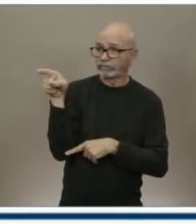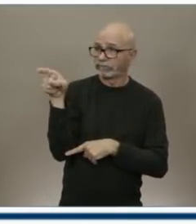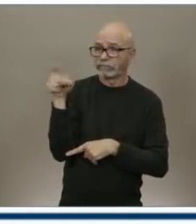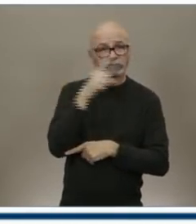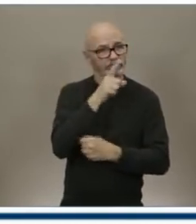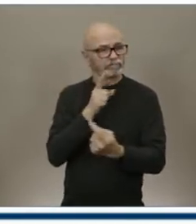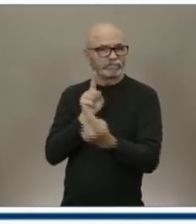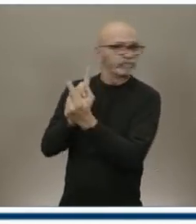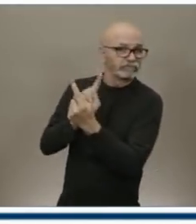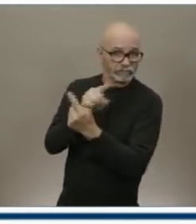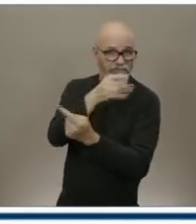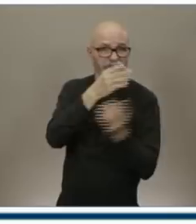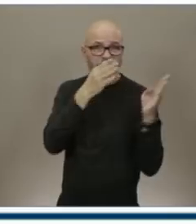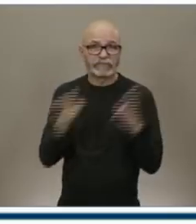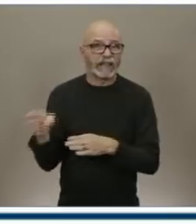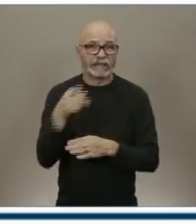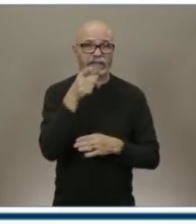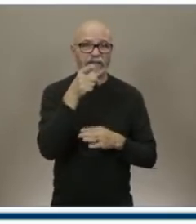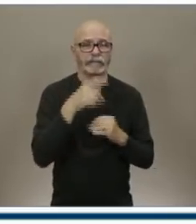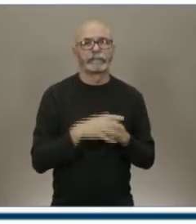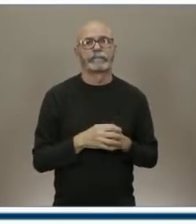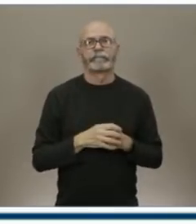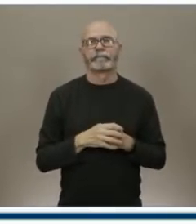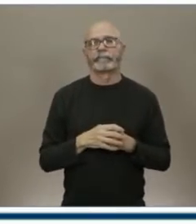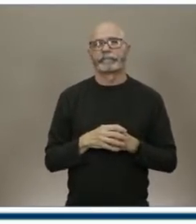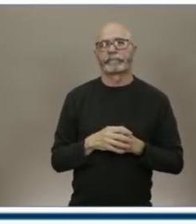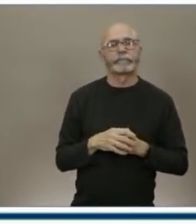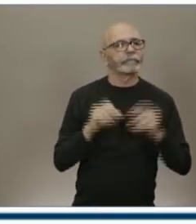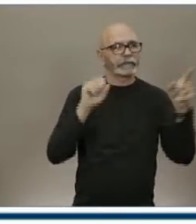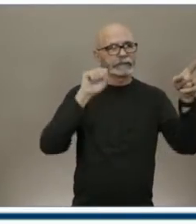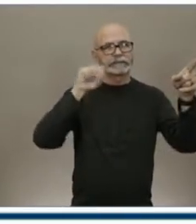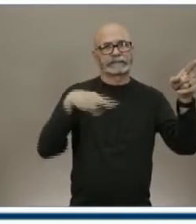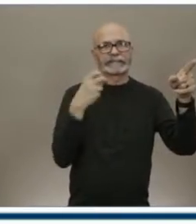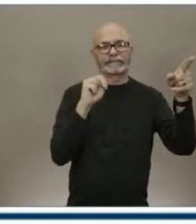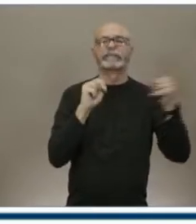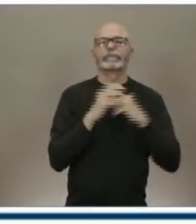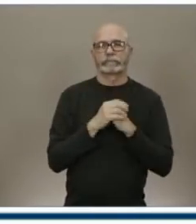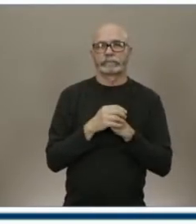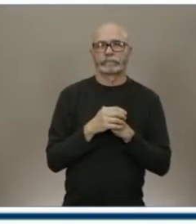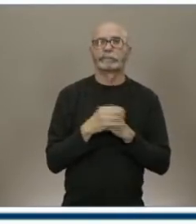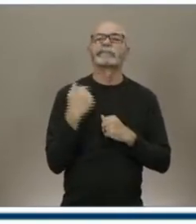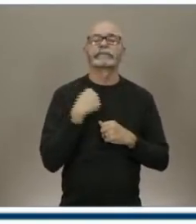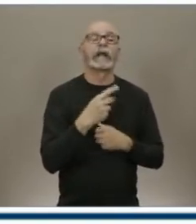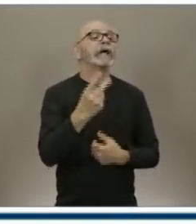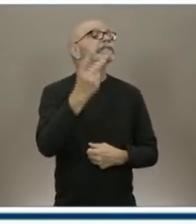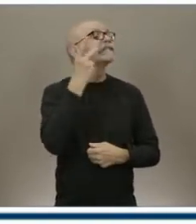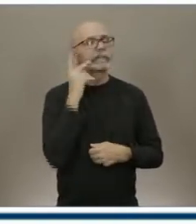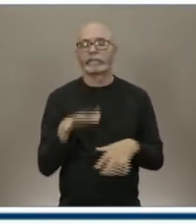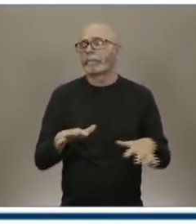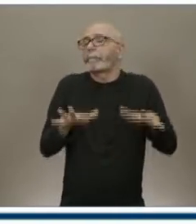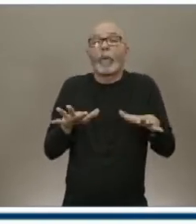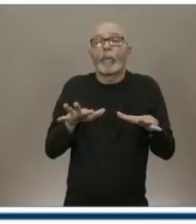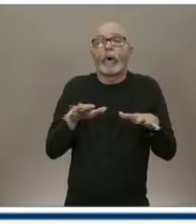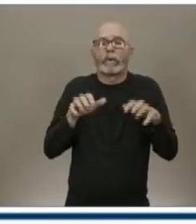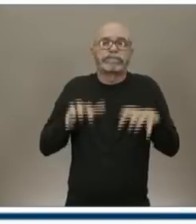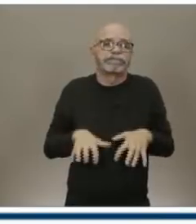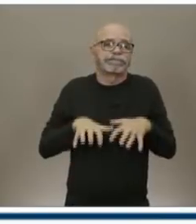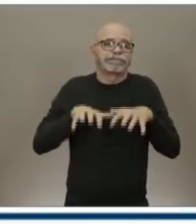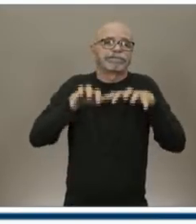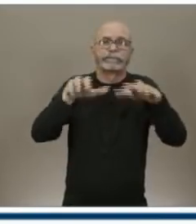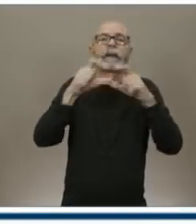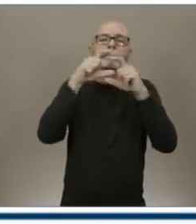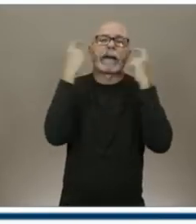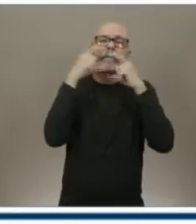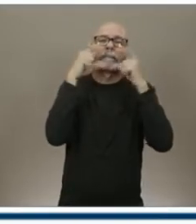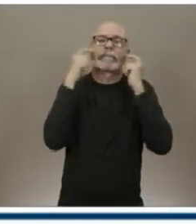we continue to see the vast majority of Nova Scotians responding to wearing a mask. We have continue to